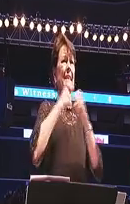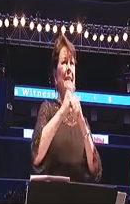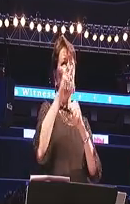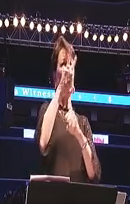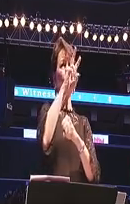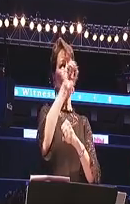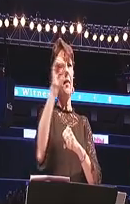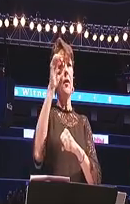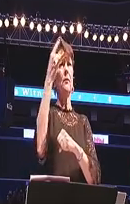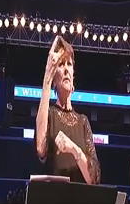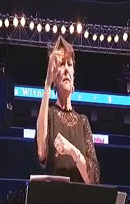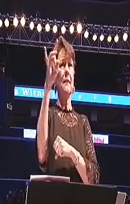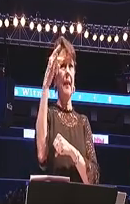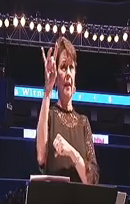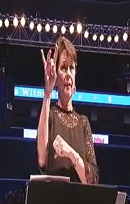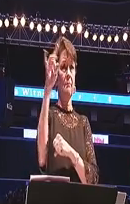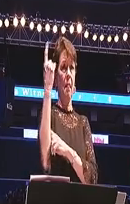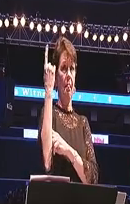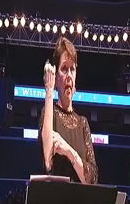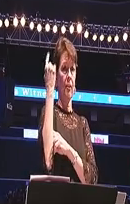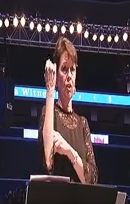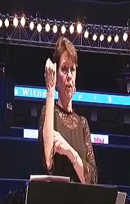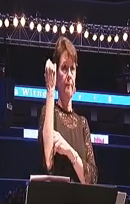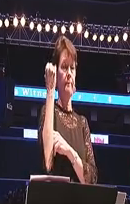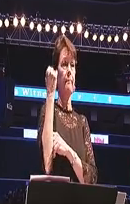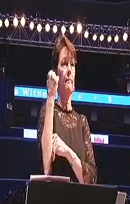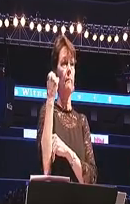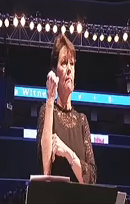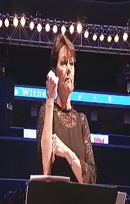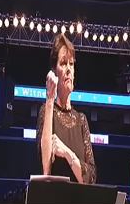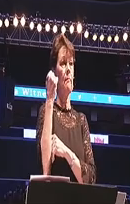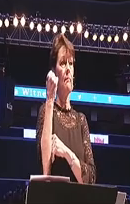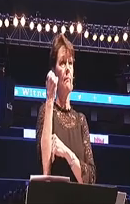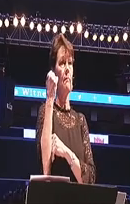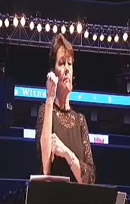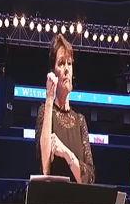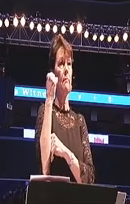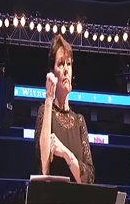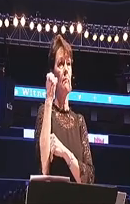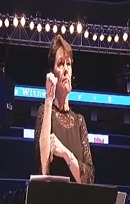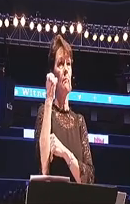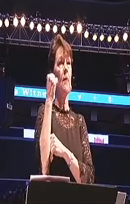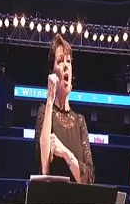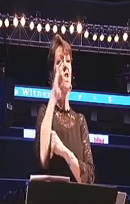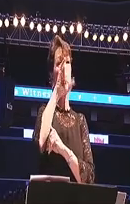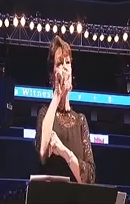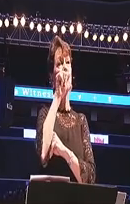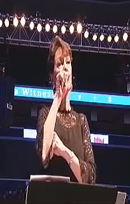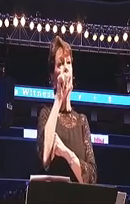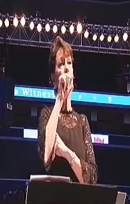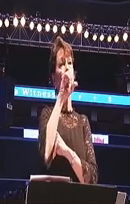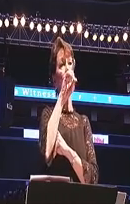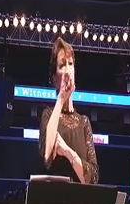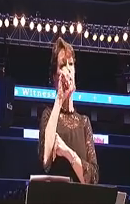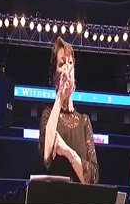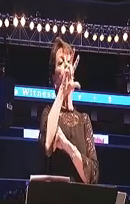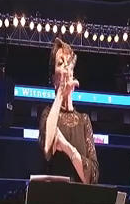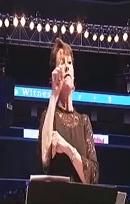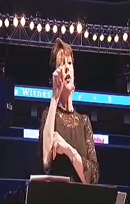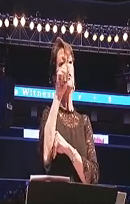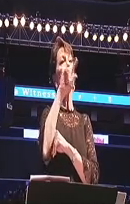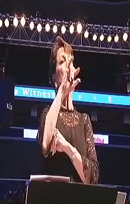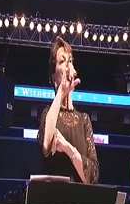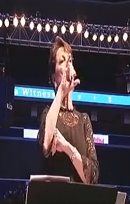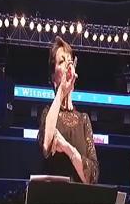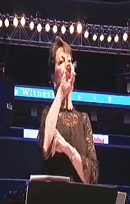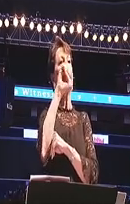2018, last year, I stayed awake on the 31st of December at night, just waiting